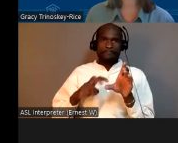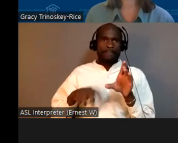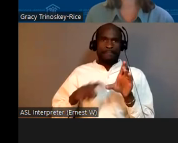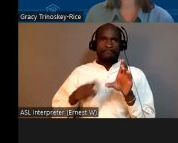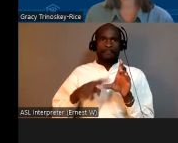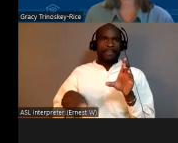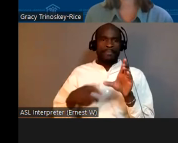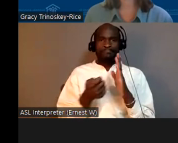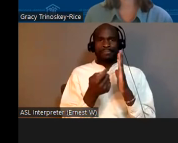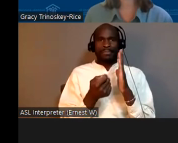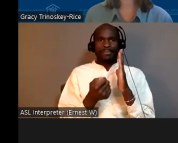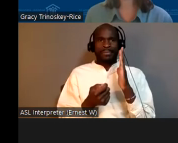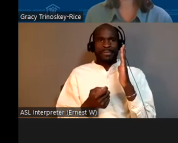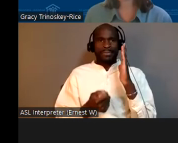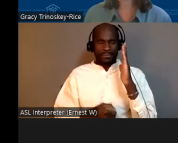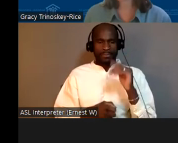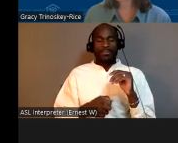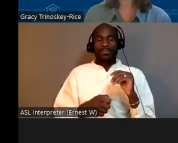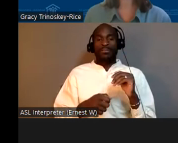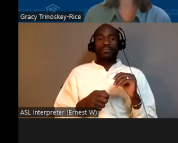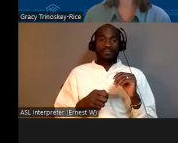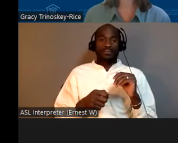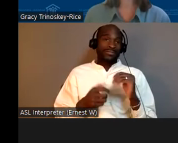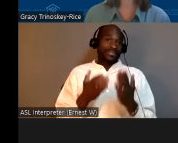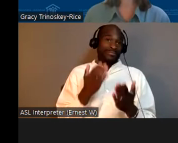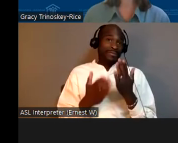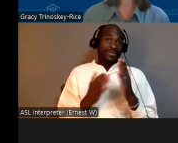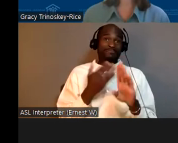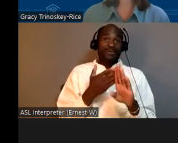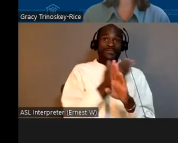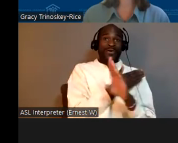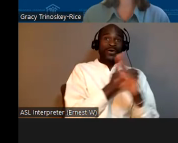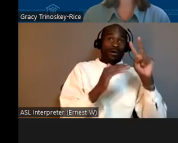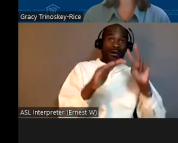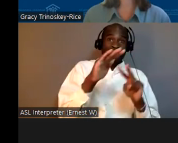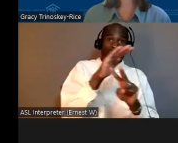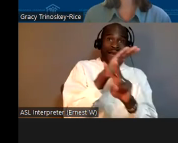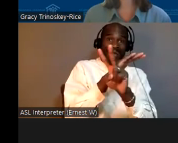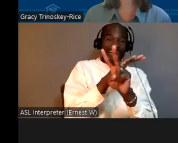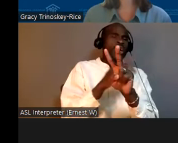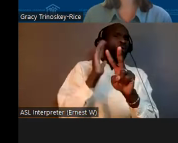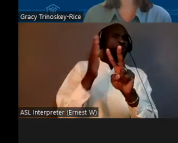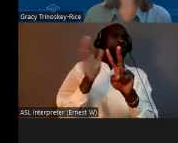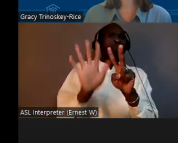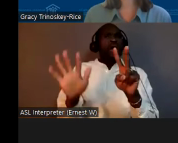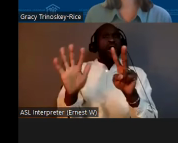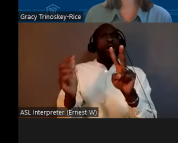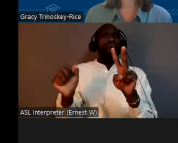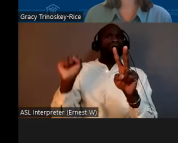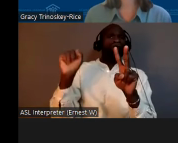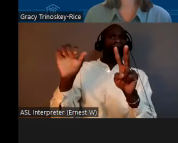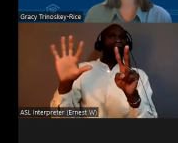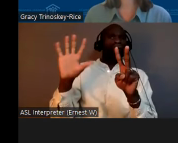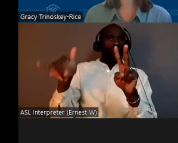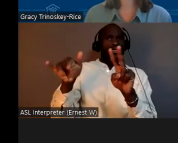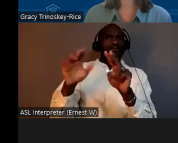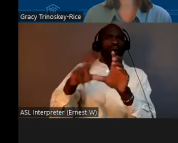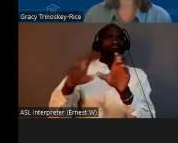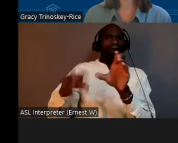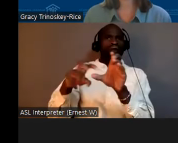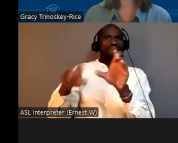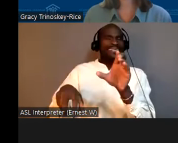of losses in coverage were likely underestimates, we're learning. And we're also learning that 72% of all